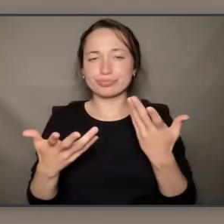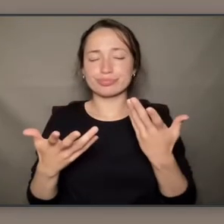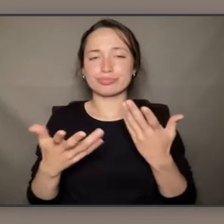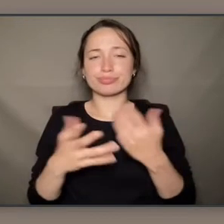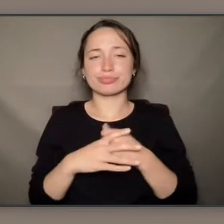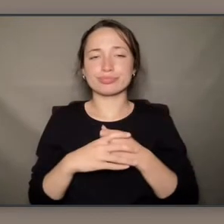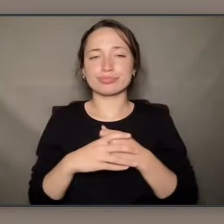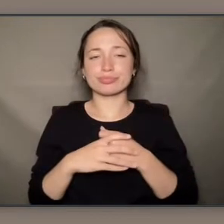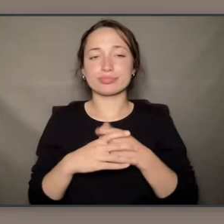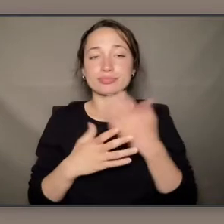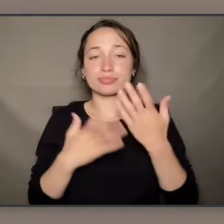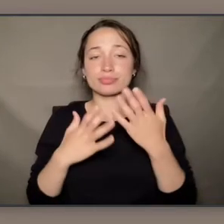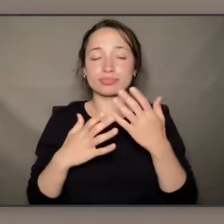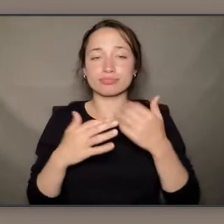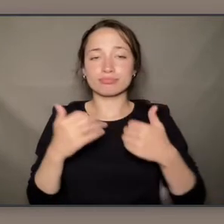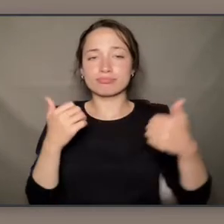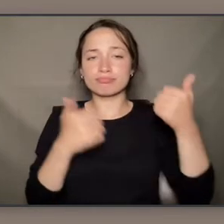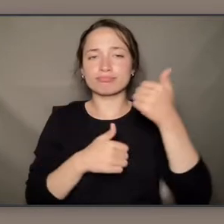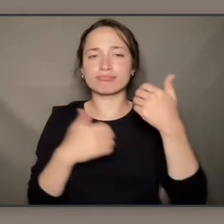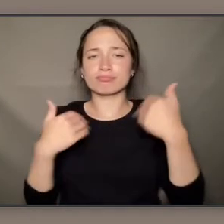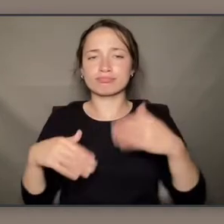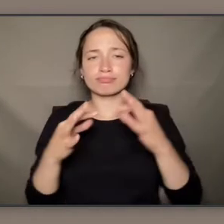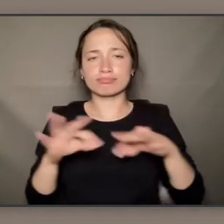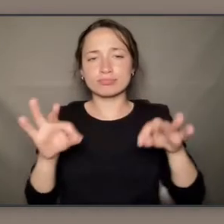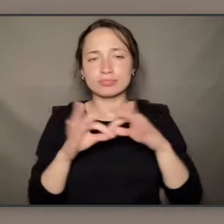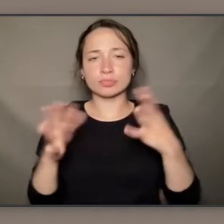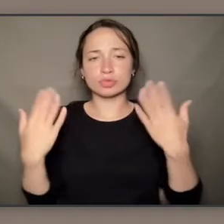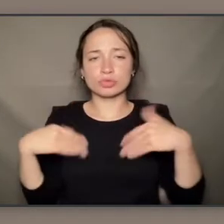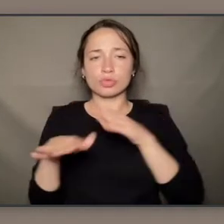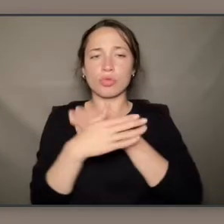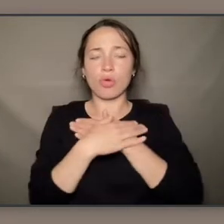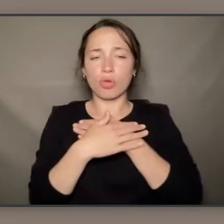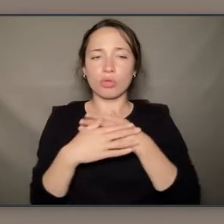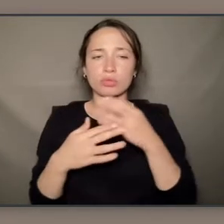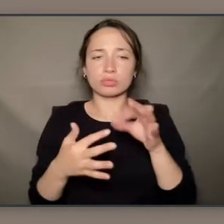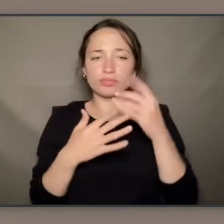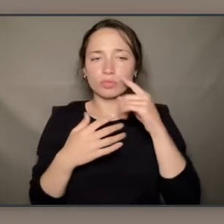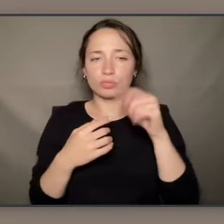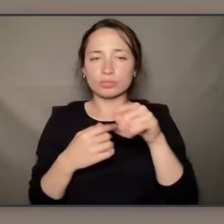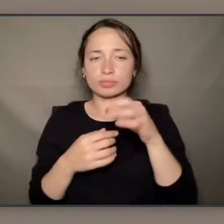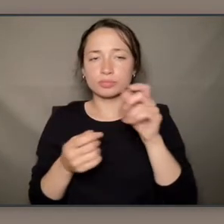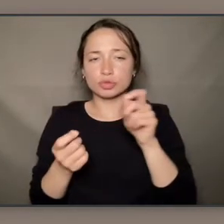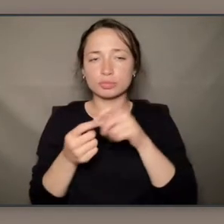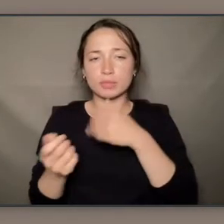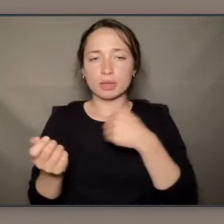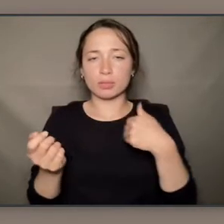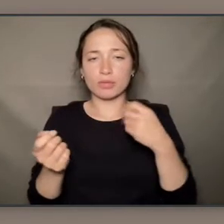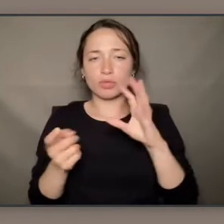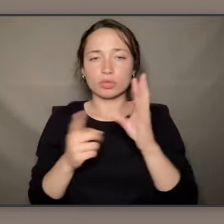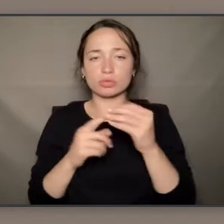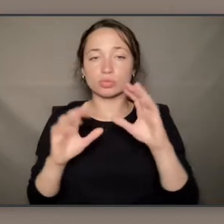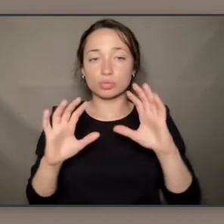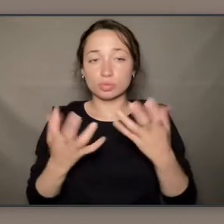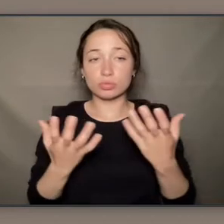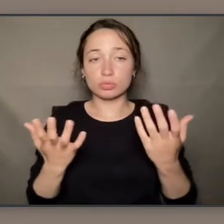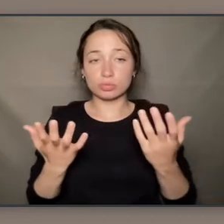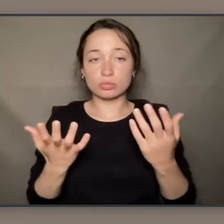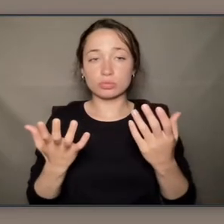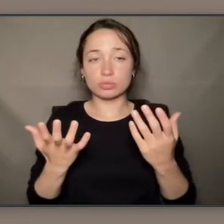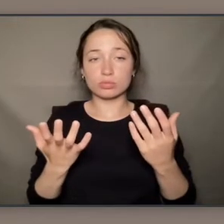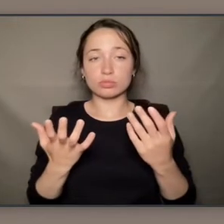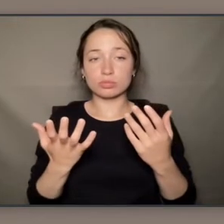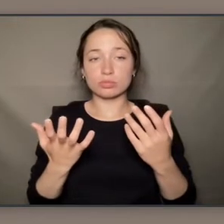misused. For instance, a prestigious shawl attributed to certain members of a cultural